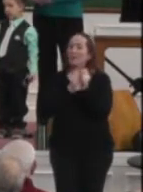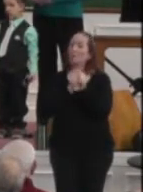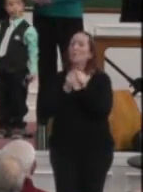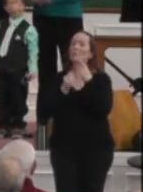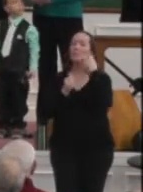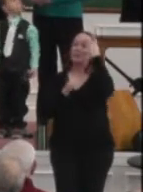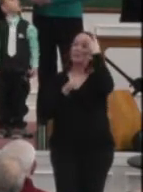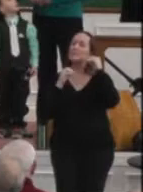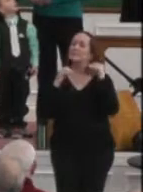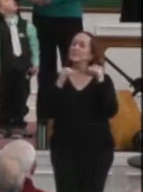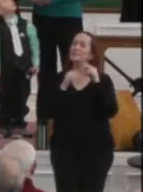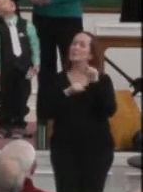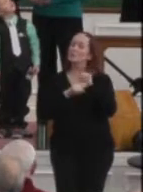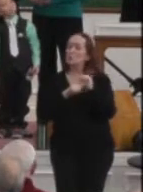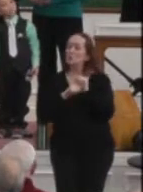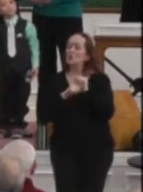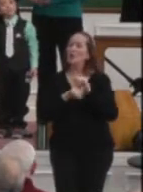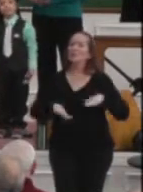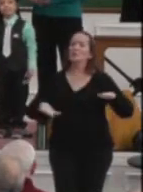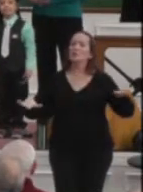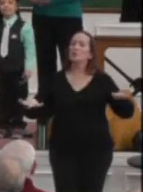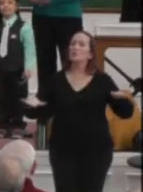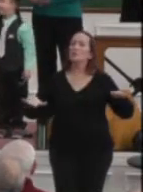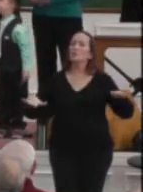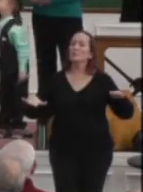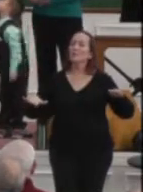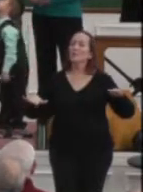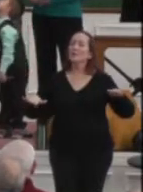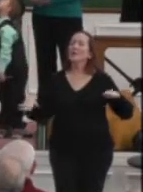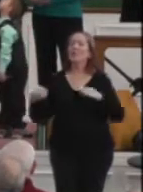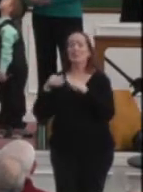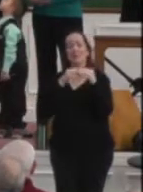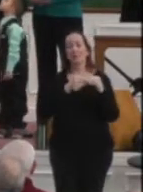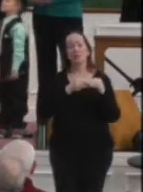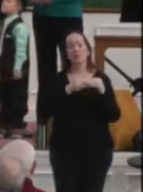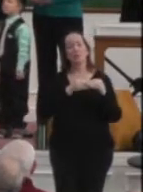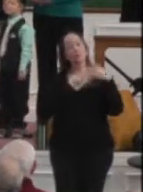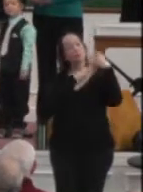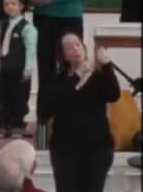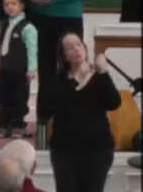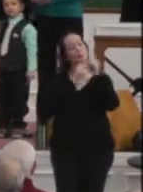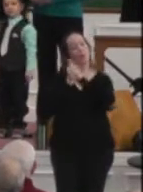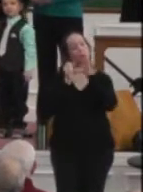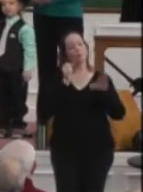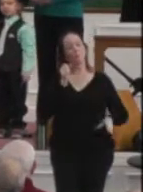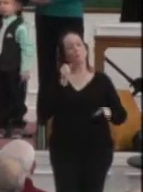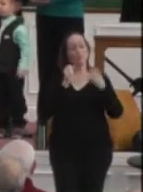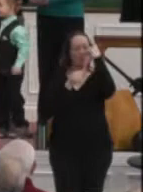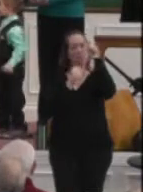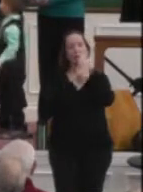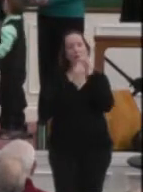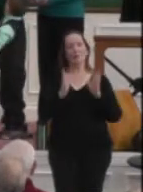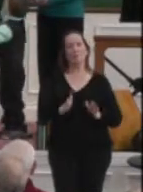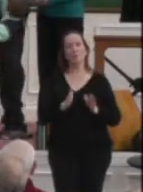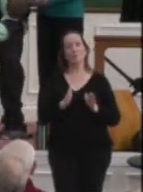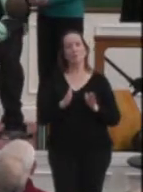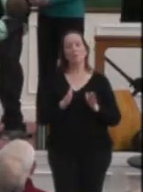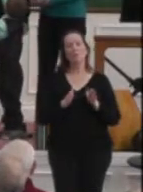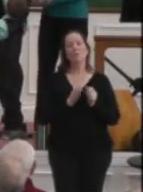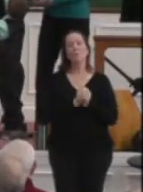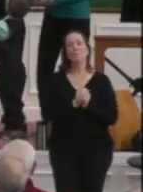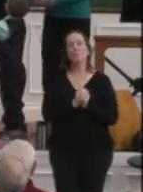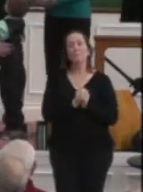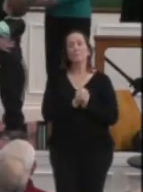children that they may be led in due time to trust Christ as their Savior and to confess Him in baptism and church membership? If you accept